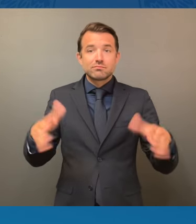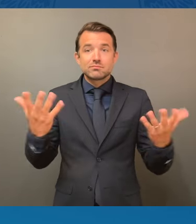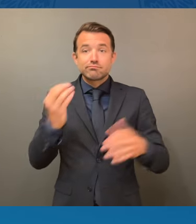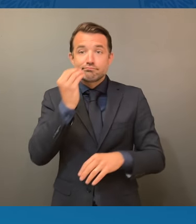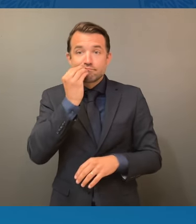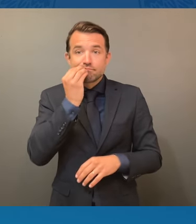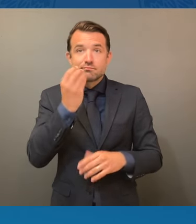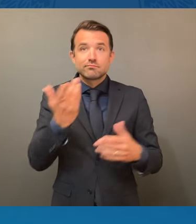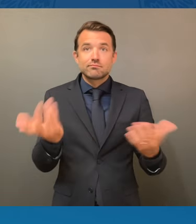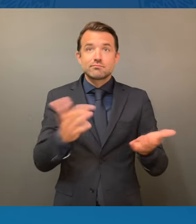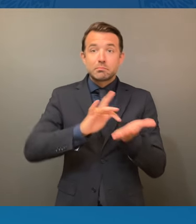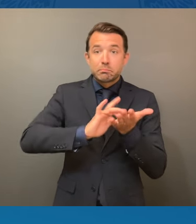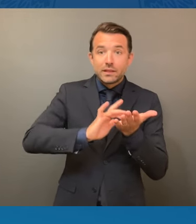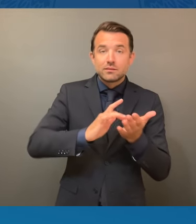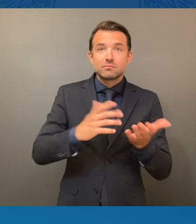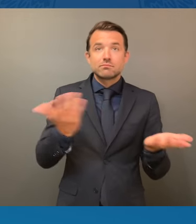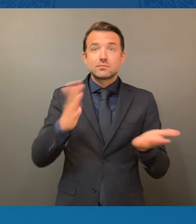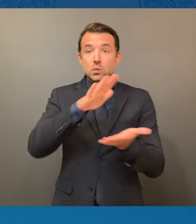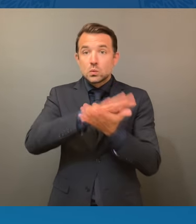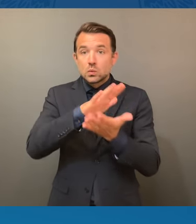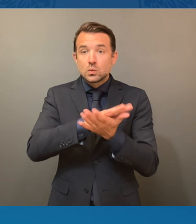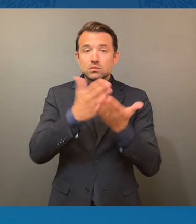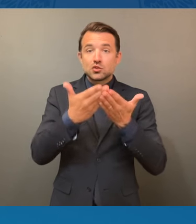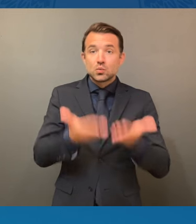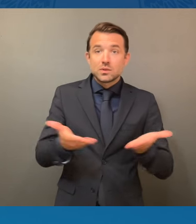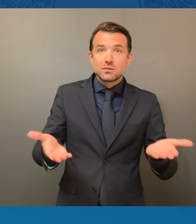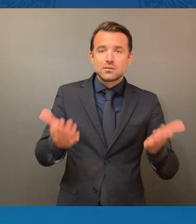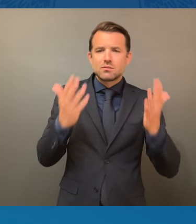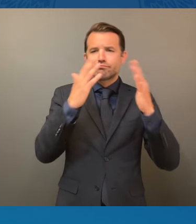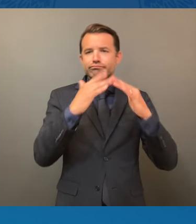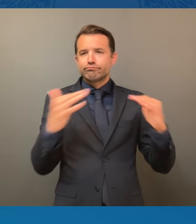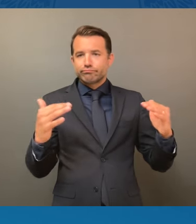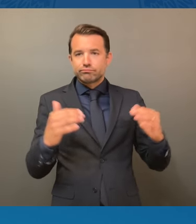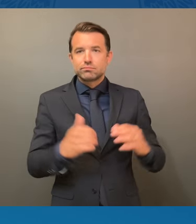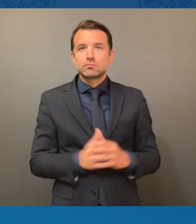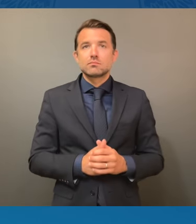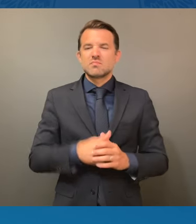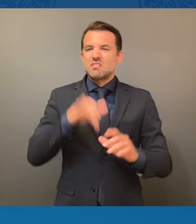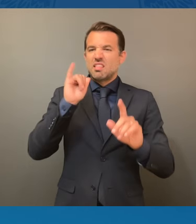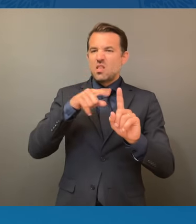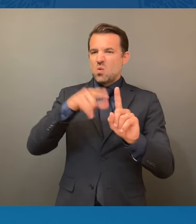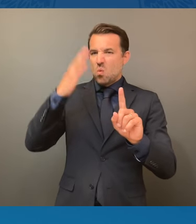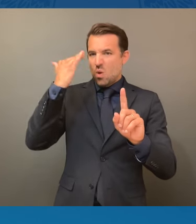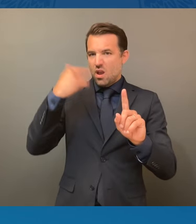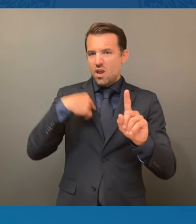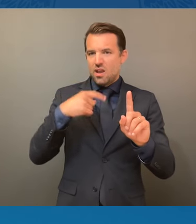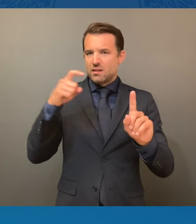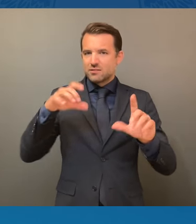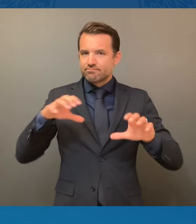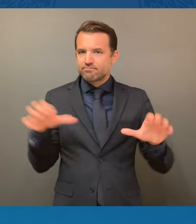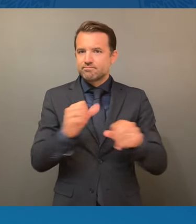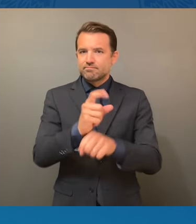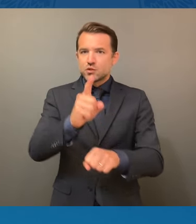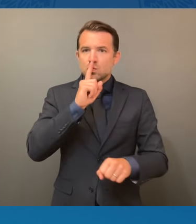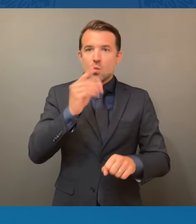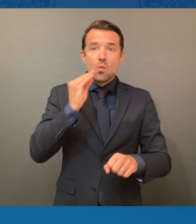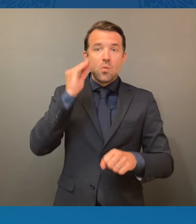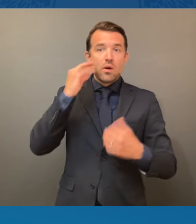and school supplies. It is why we are fighting to make sure home health care